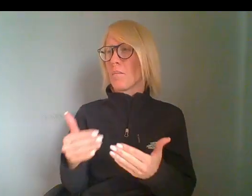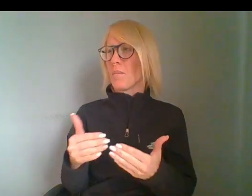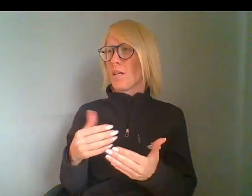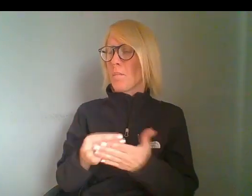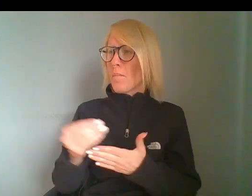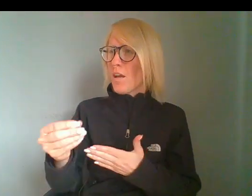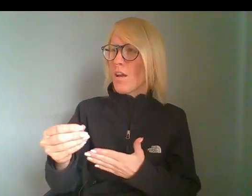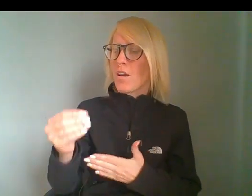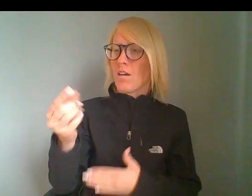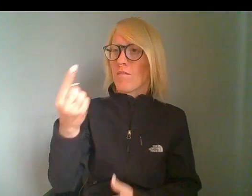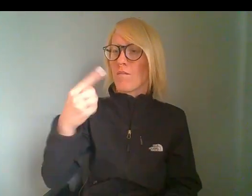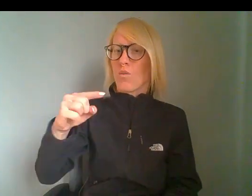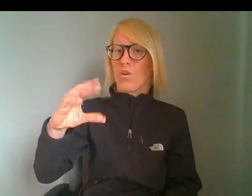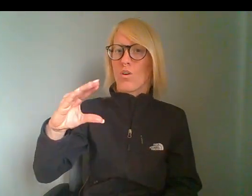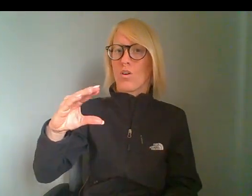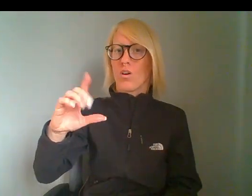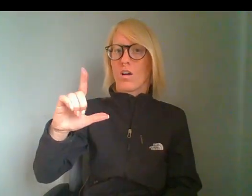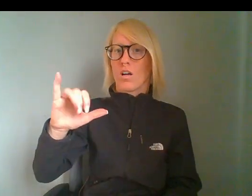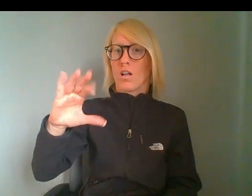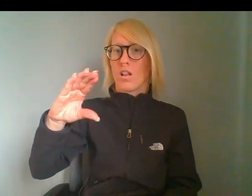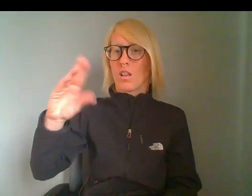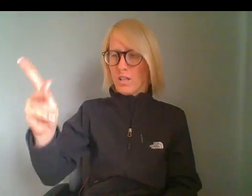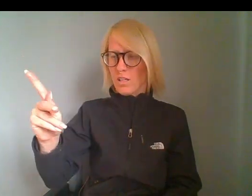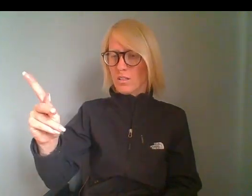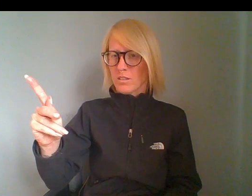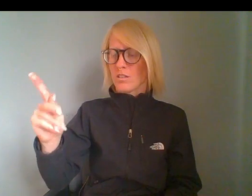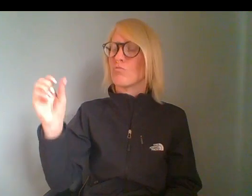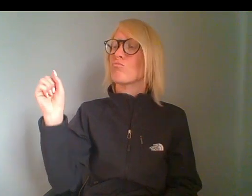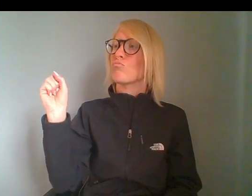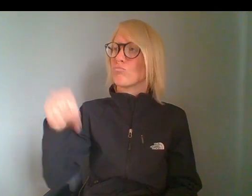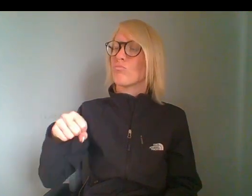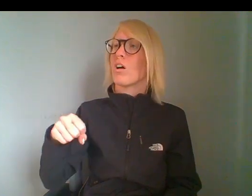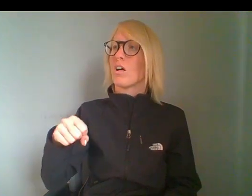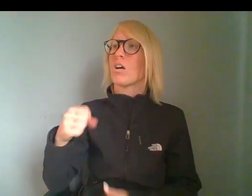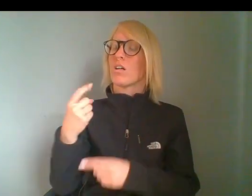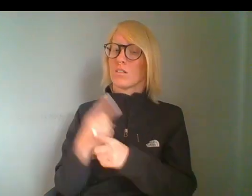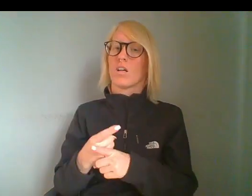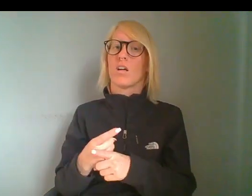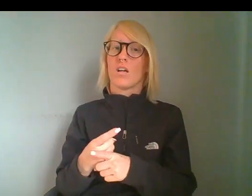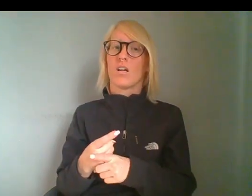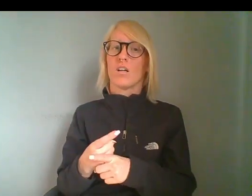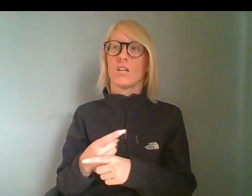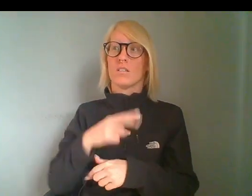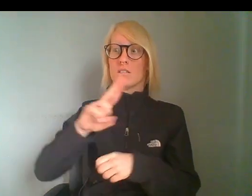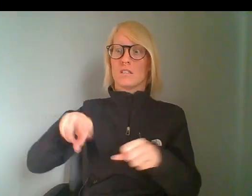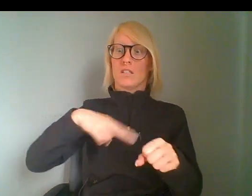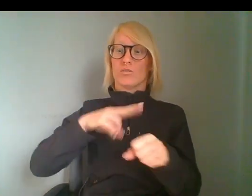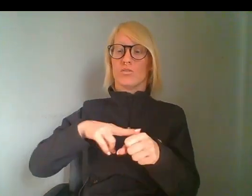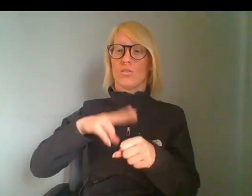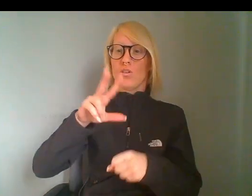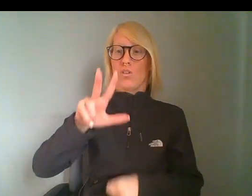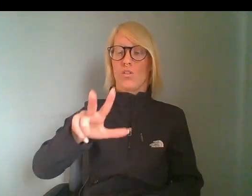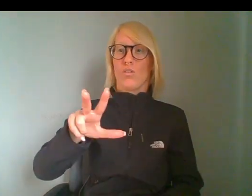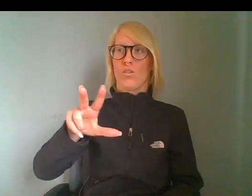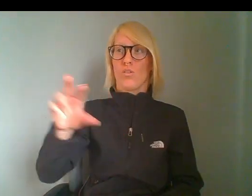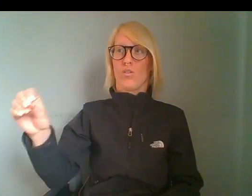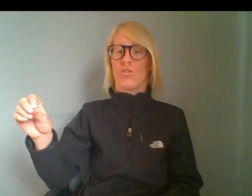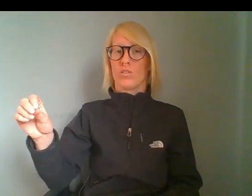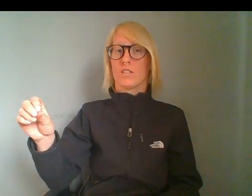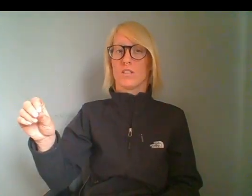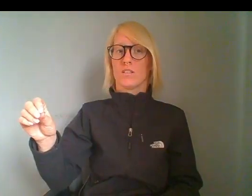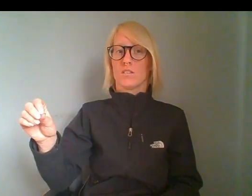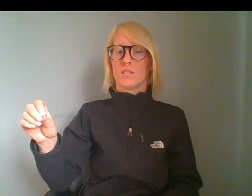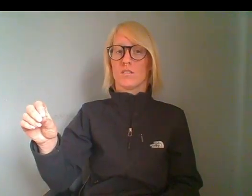Yeah, That's right. That's what- Advertising, right. but I think it was a maximum of $30 a month. You